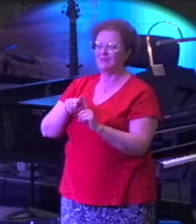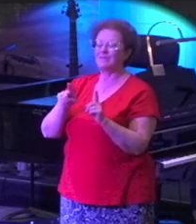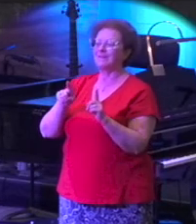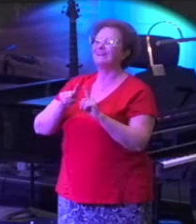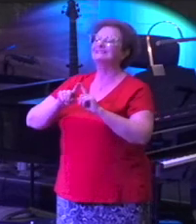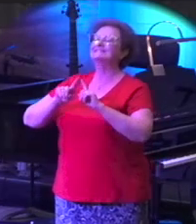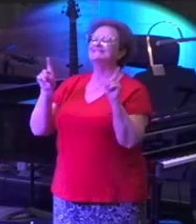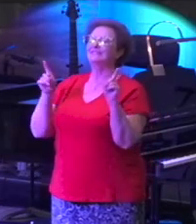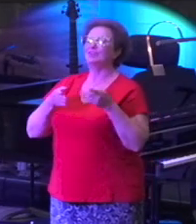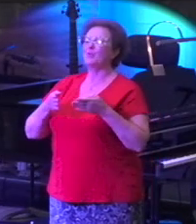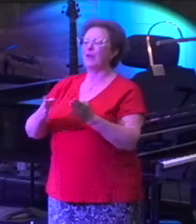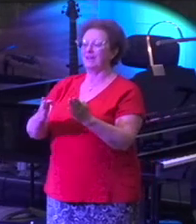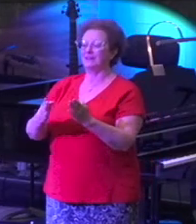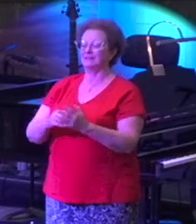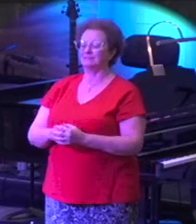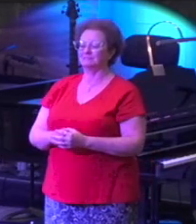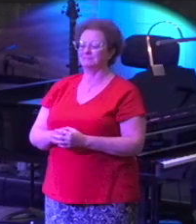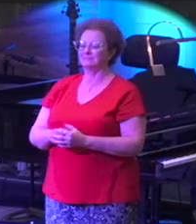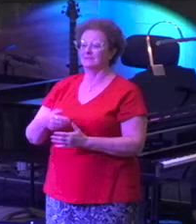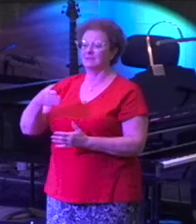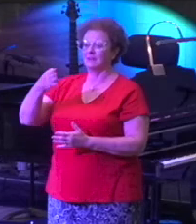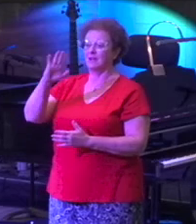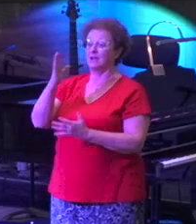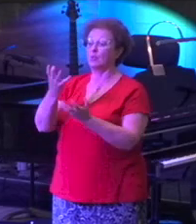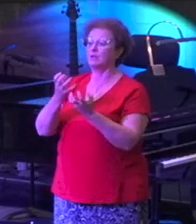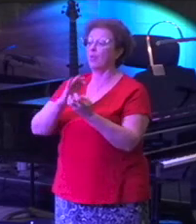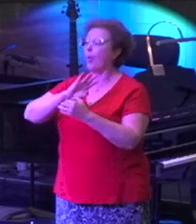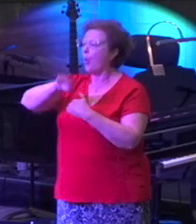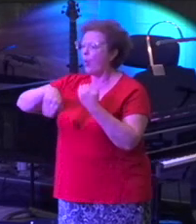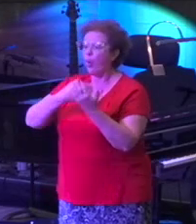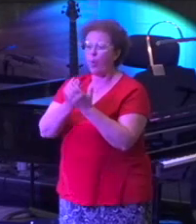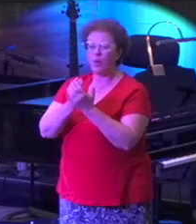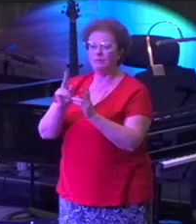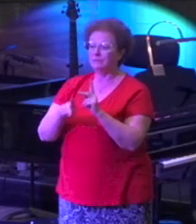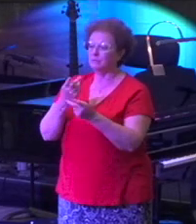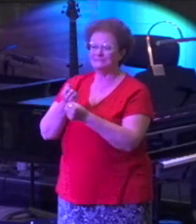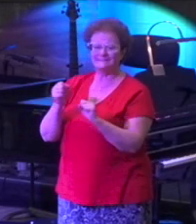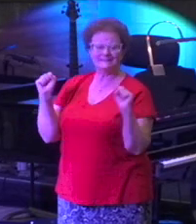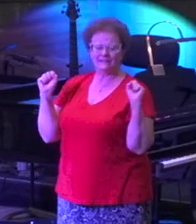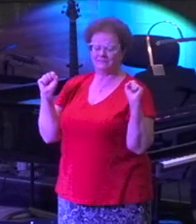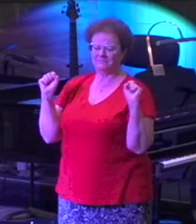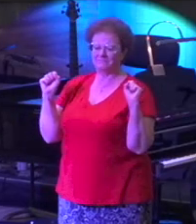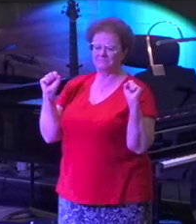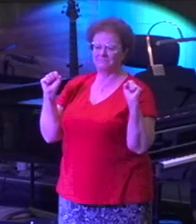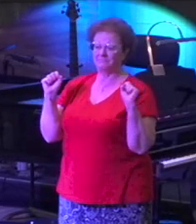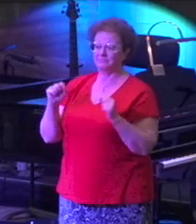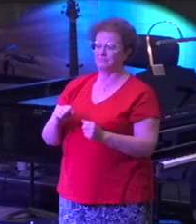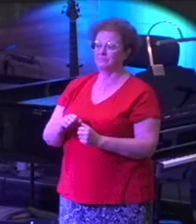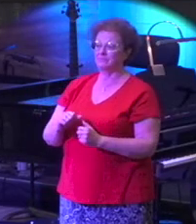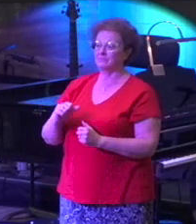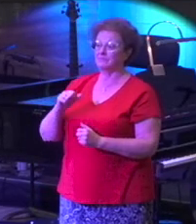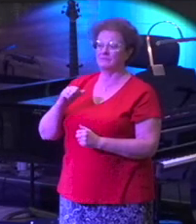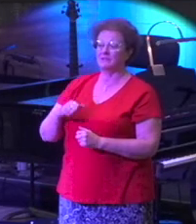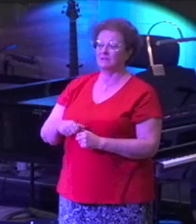Jonah expected. Because God wants all people to be saved. God doesn't throw Jonah back